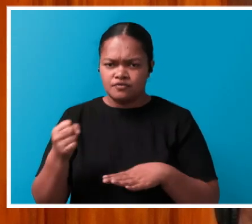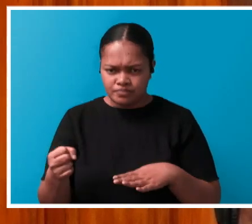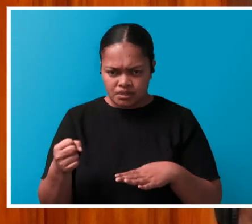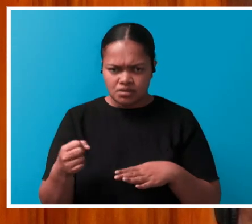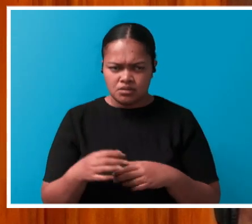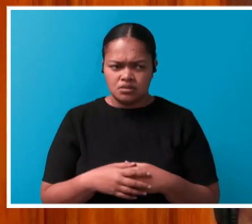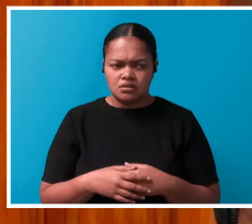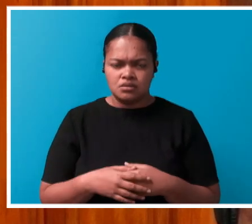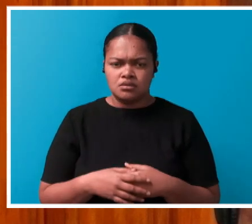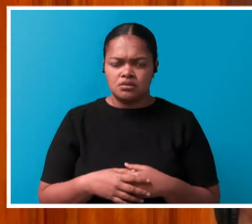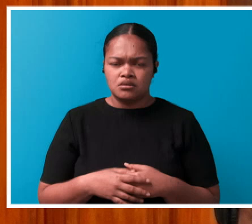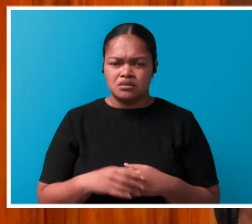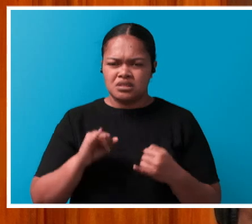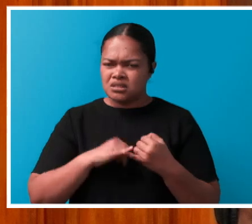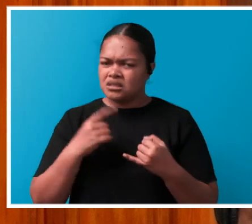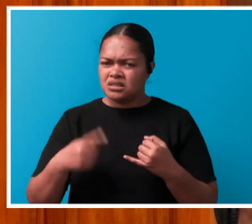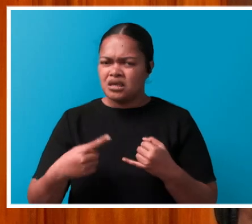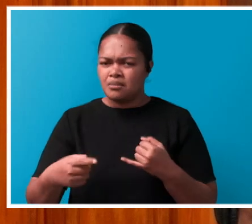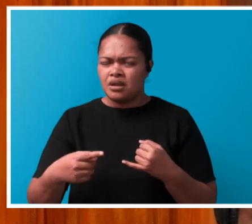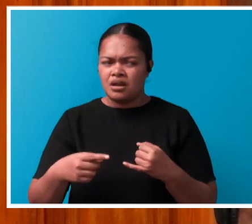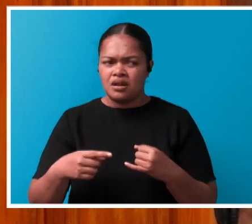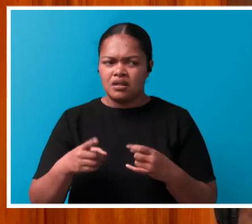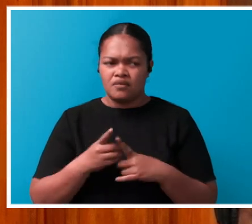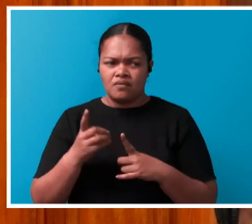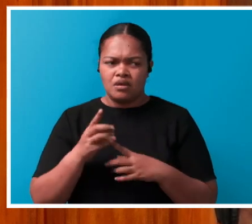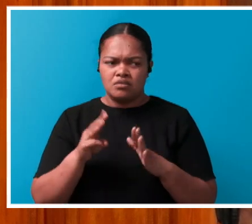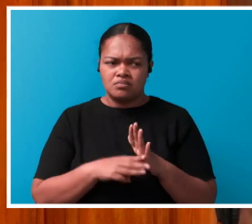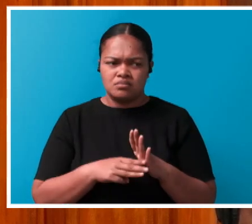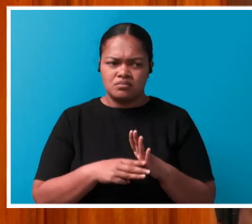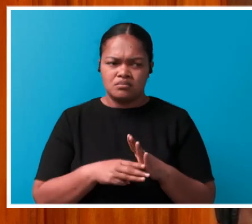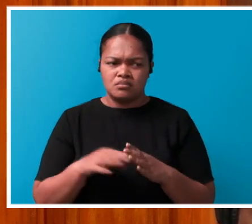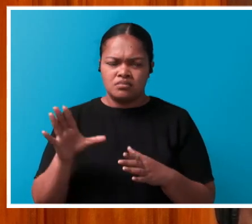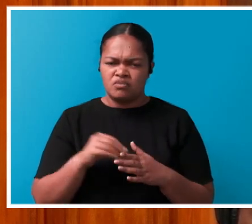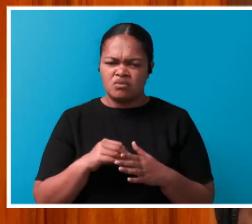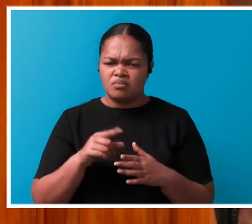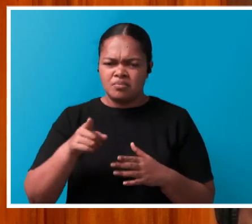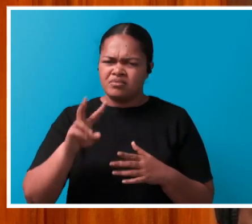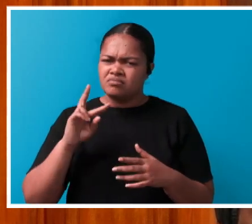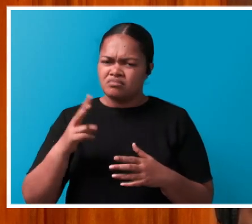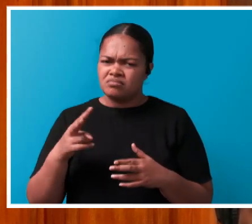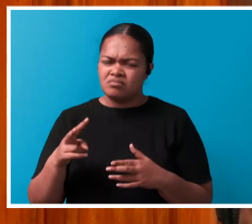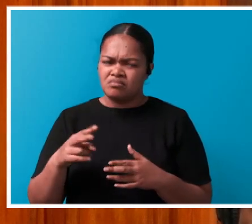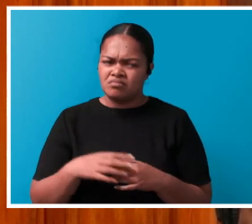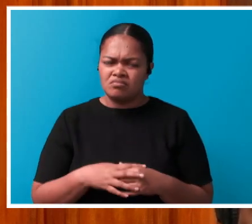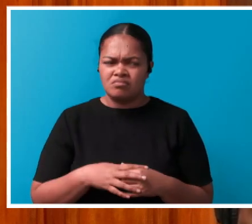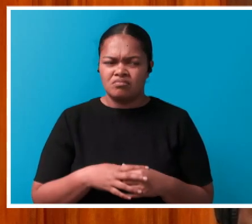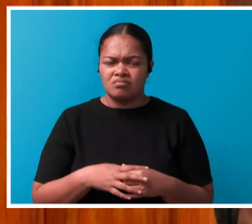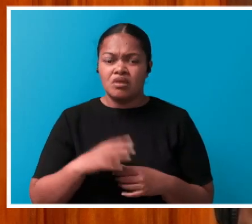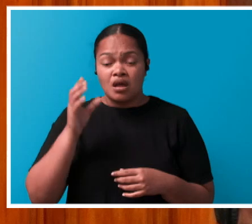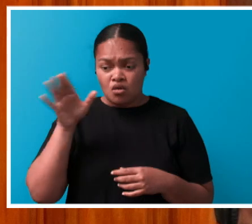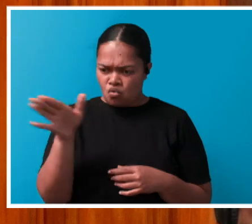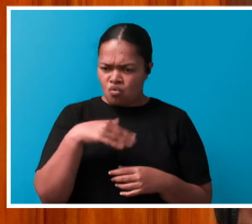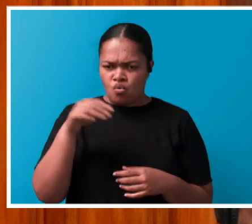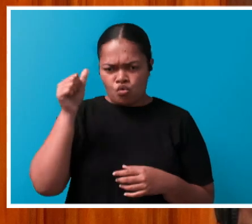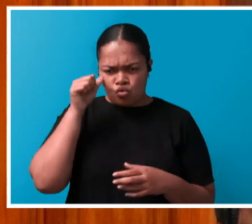platform of sustainable development. This is far from the truth, Mr. Speaker, sir. When you go around the country, you'll notice that most of